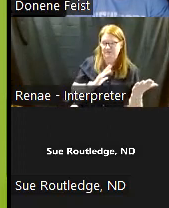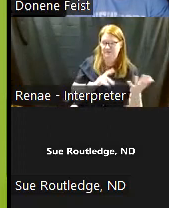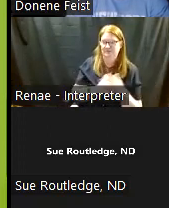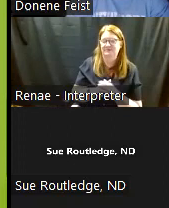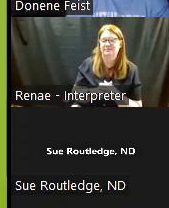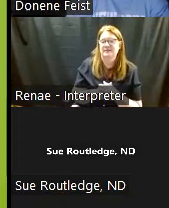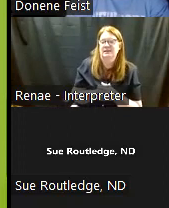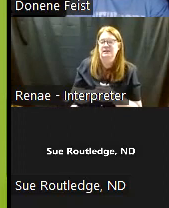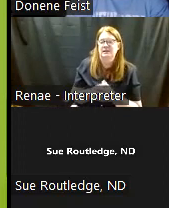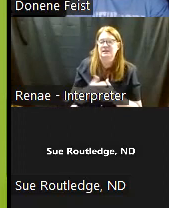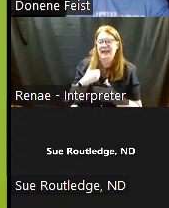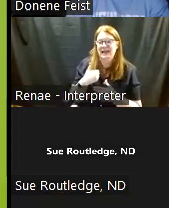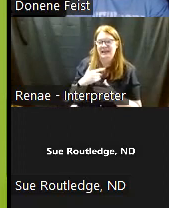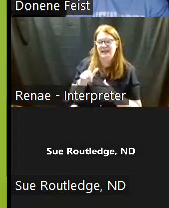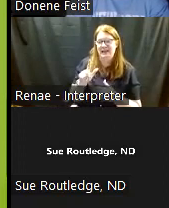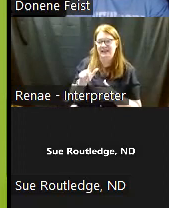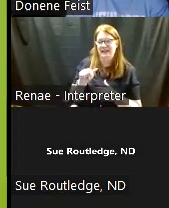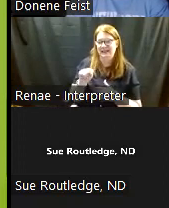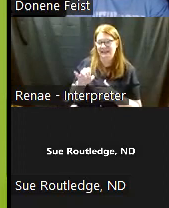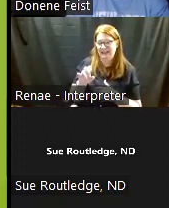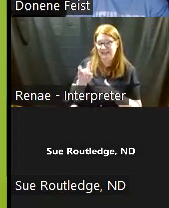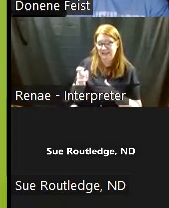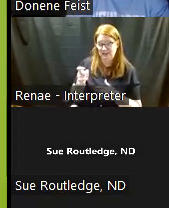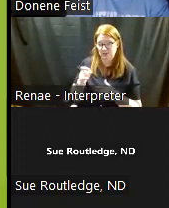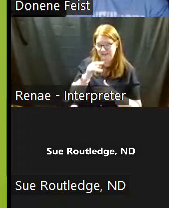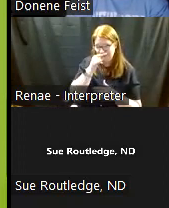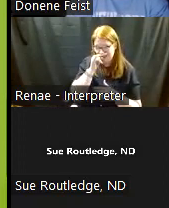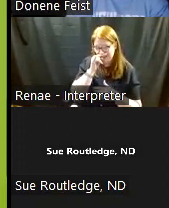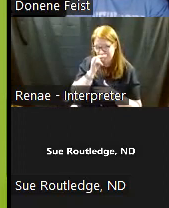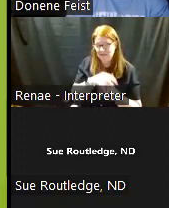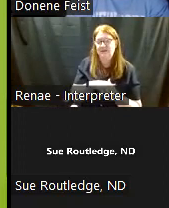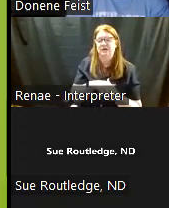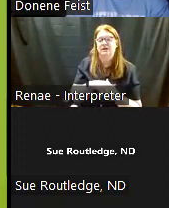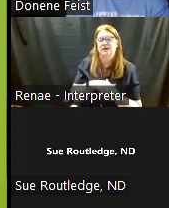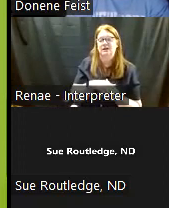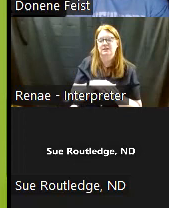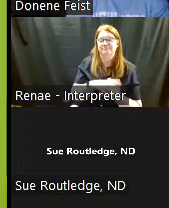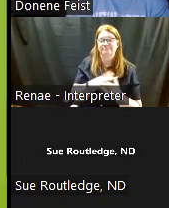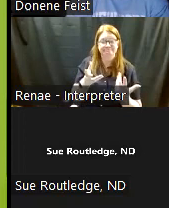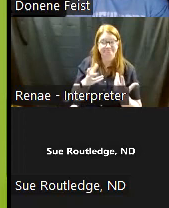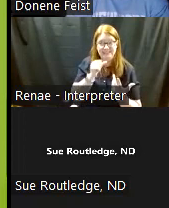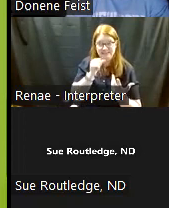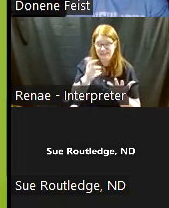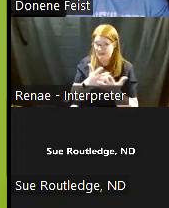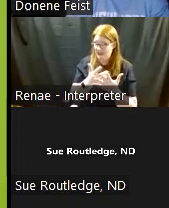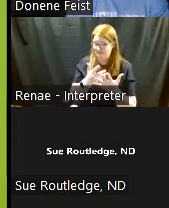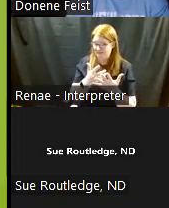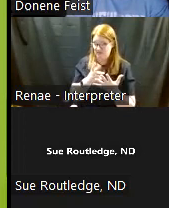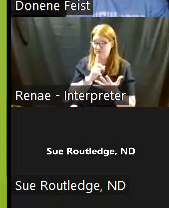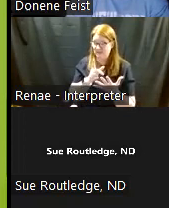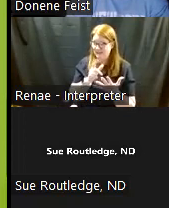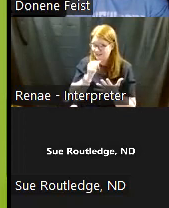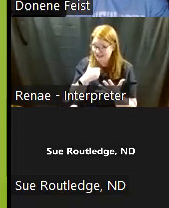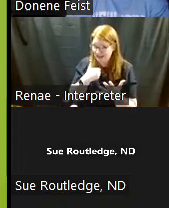I too had a late diagnosed kiddo. Mm. And we didn't have a lot of those early on